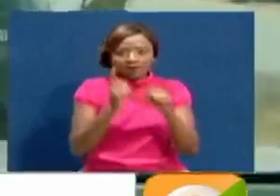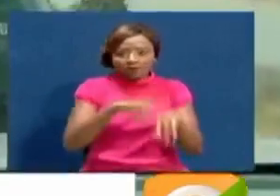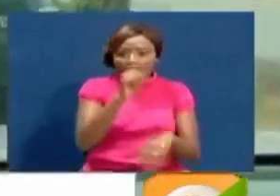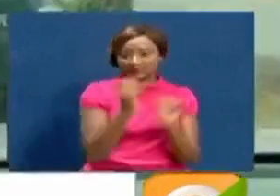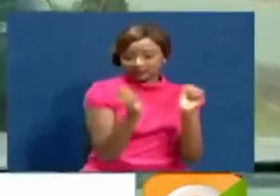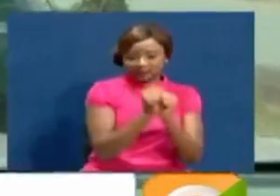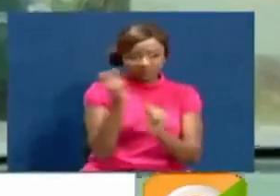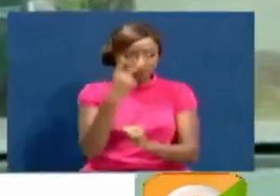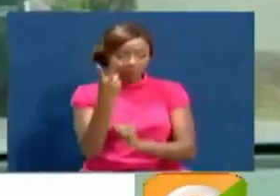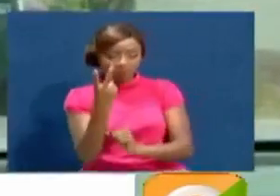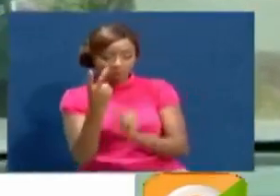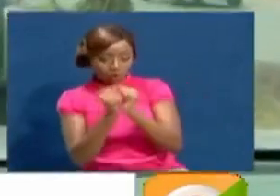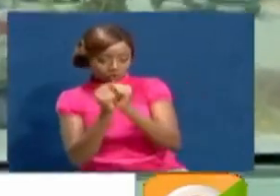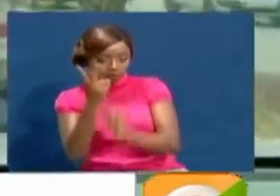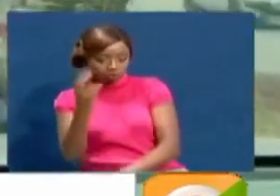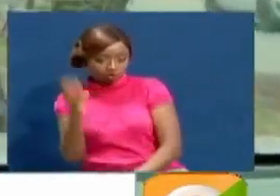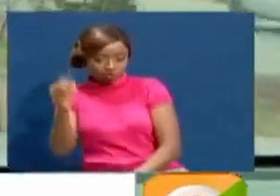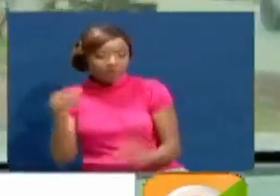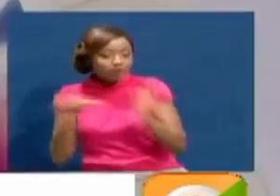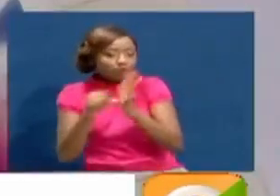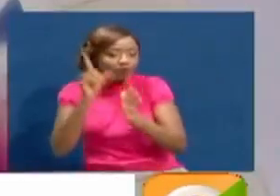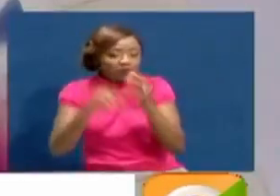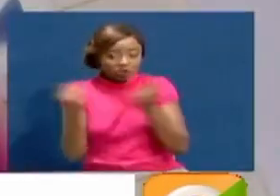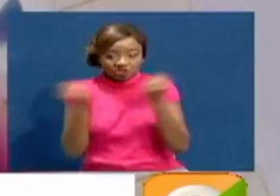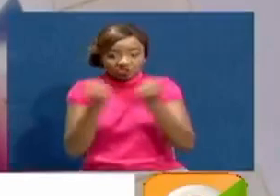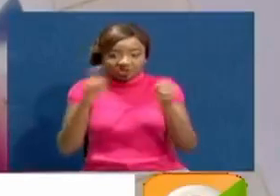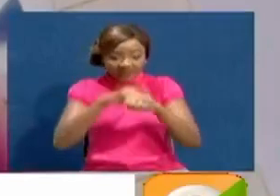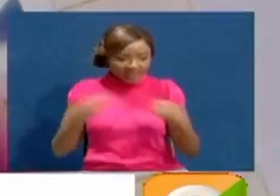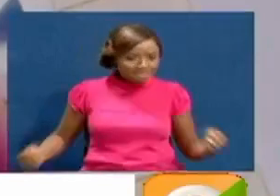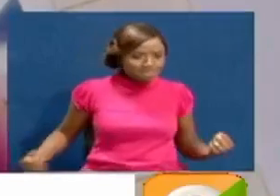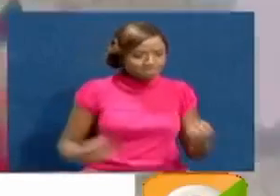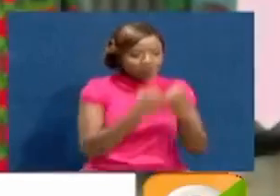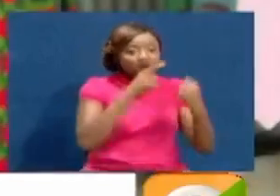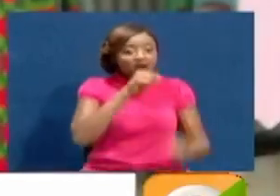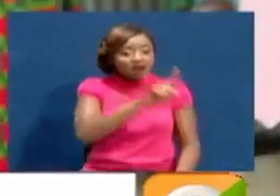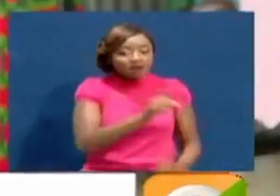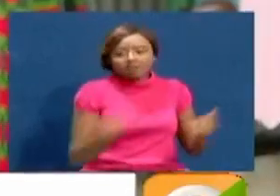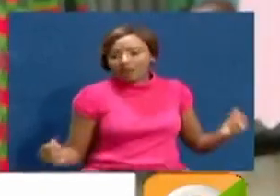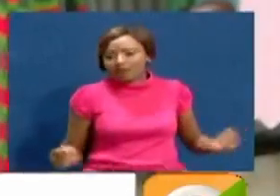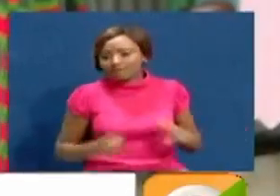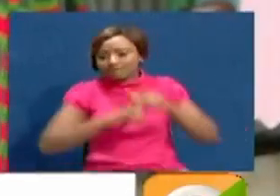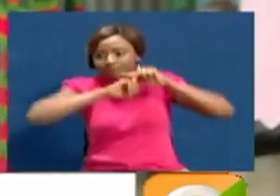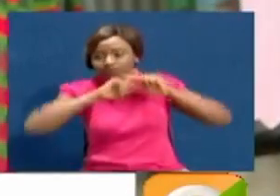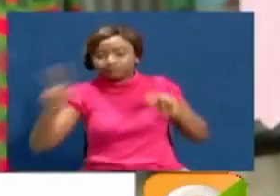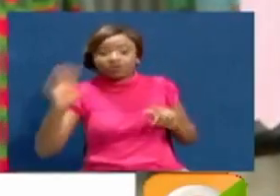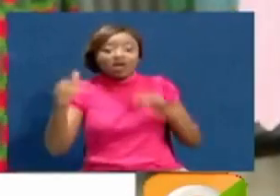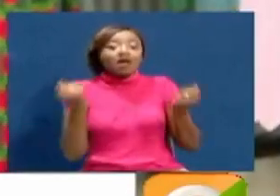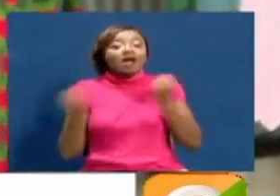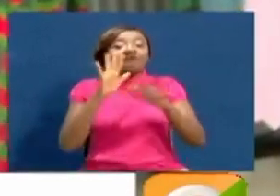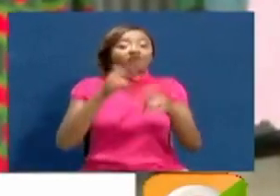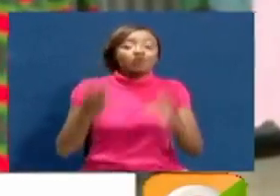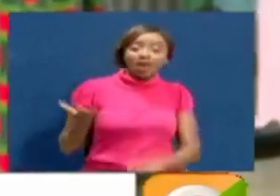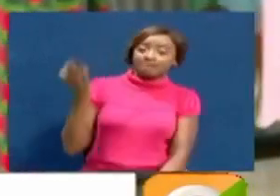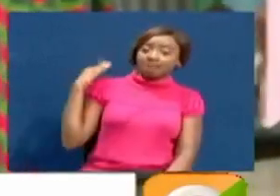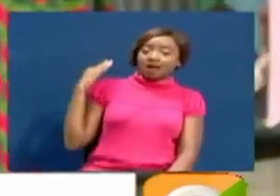October 2020, blamed on an alleged rogue driver who disappeared after knocking down Moses. Gari ilitoka na nyuma, haikutoka na